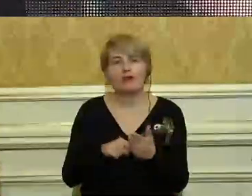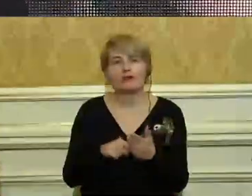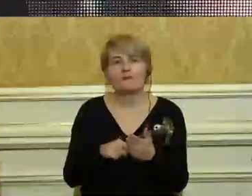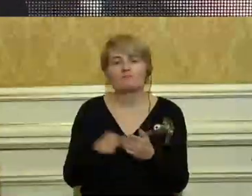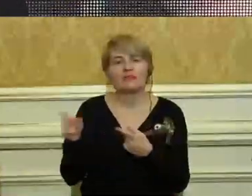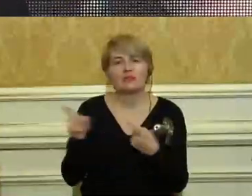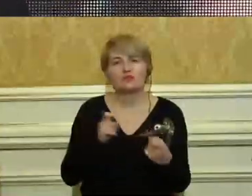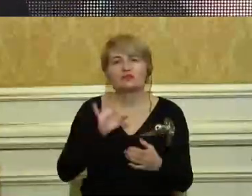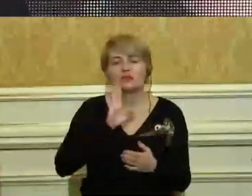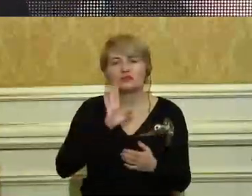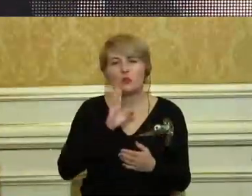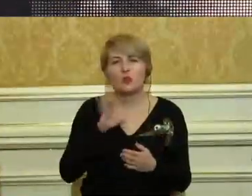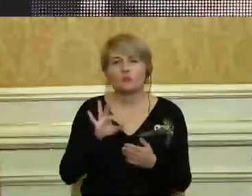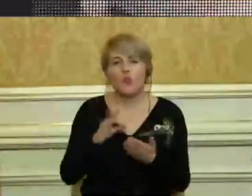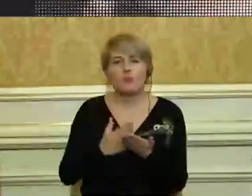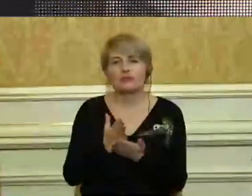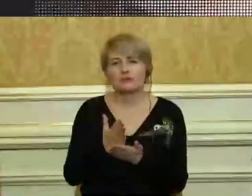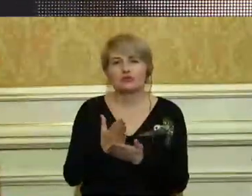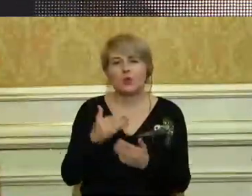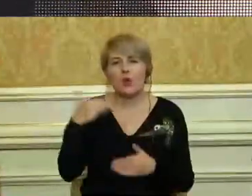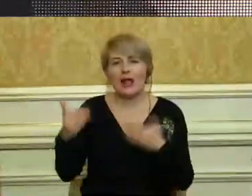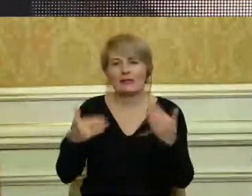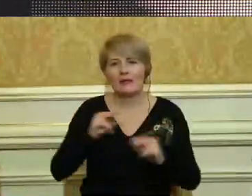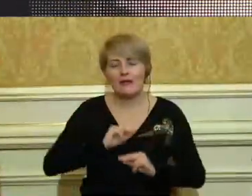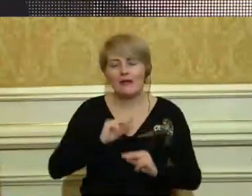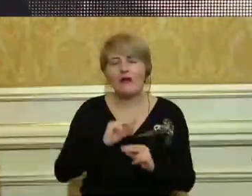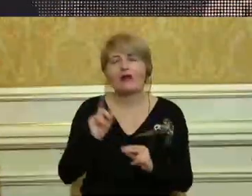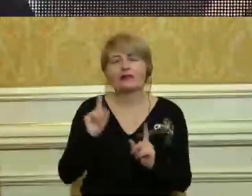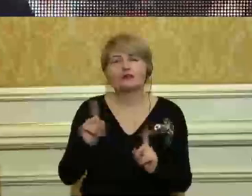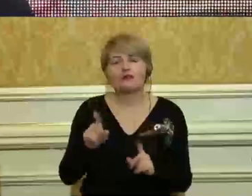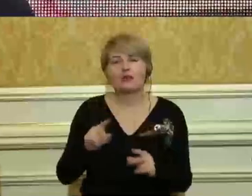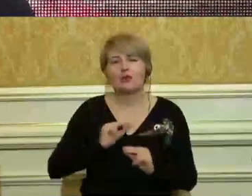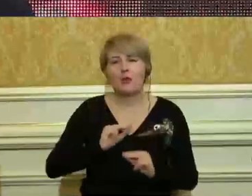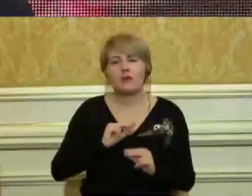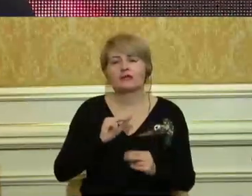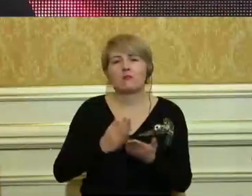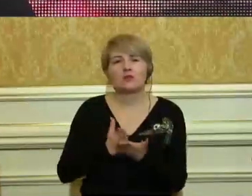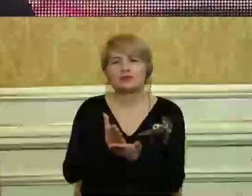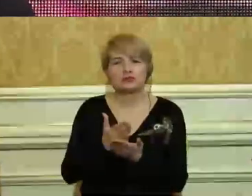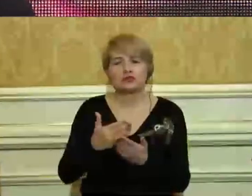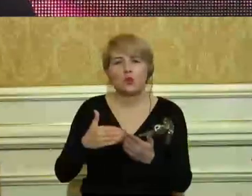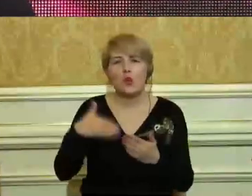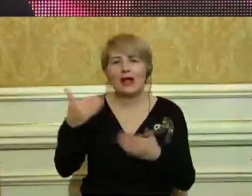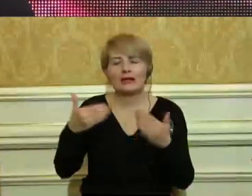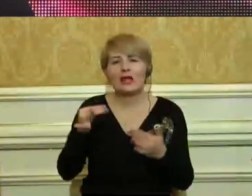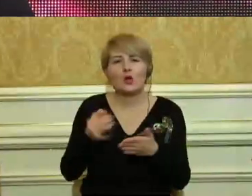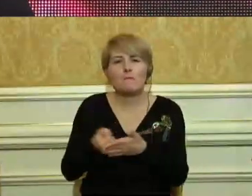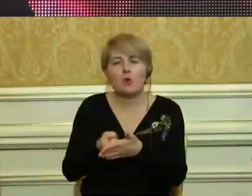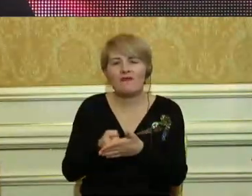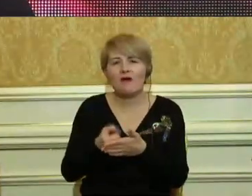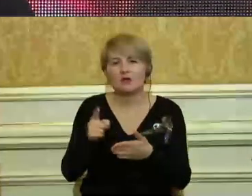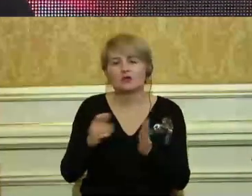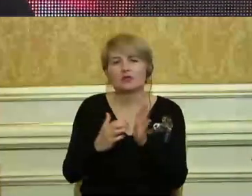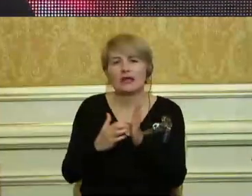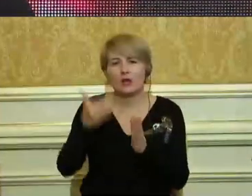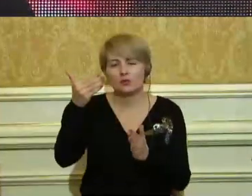political advancement of women, and actually breaking that glass ceiling that we face not only in Ukraine but also in many